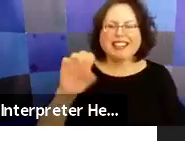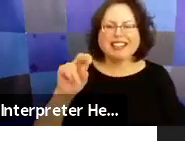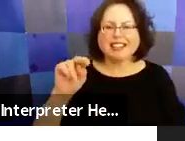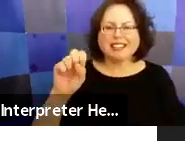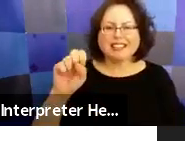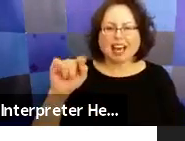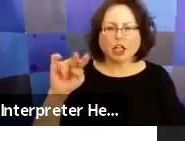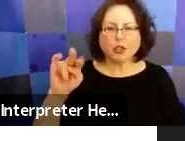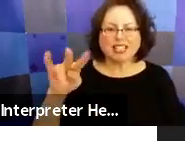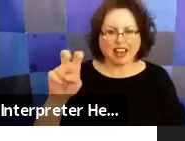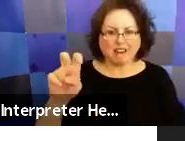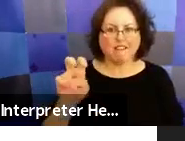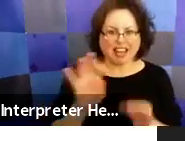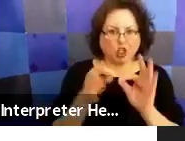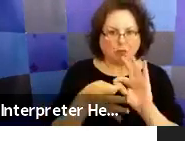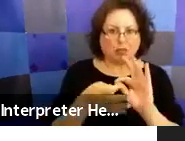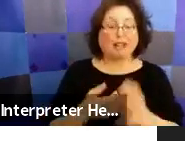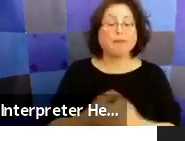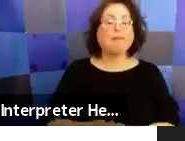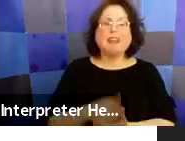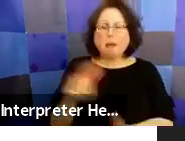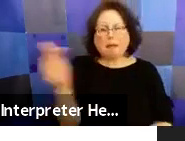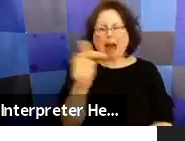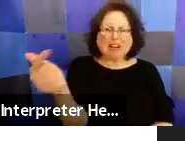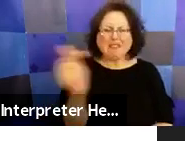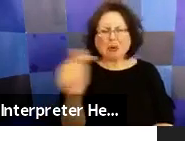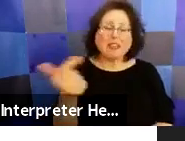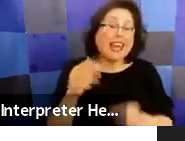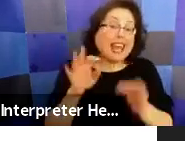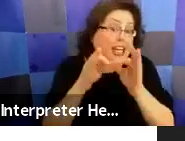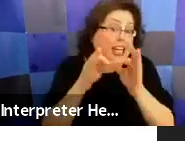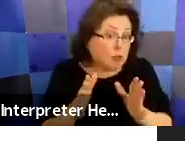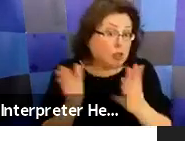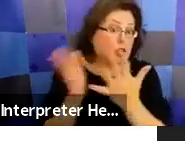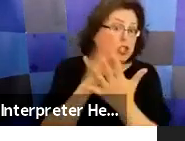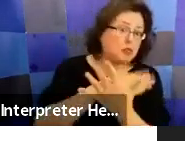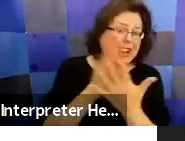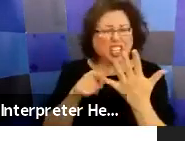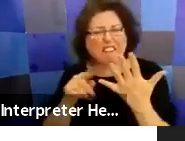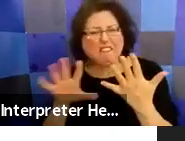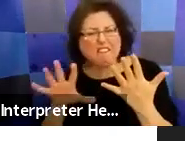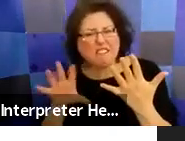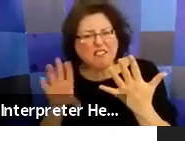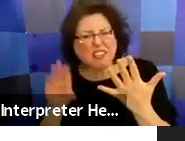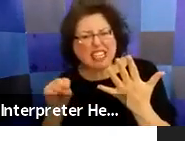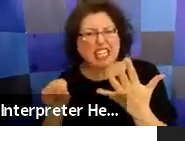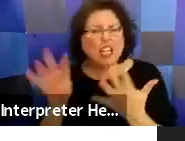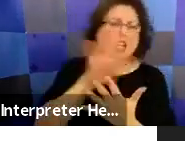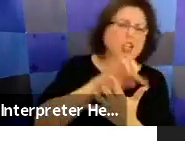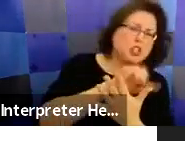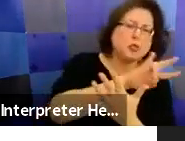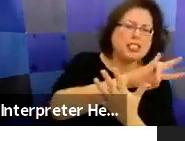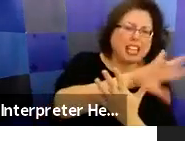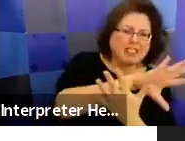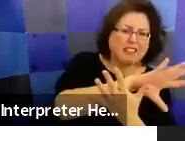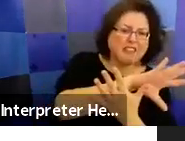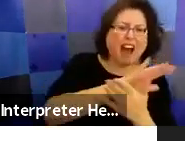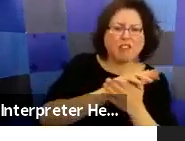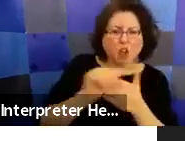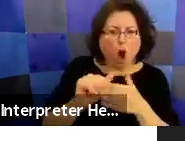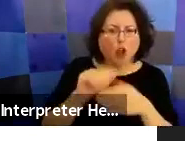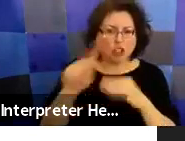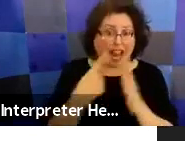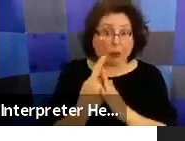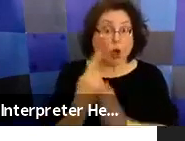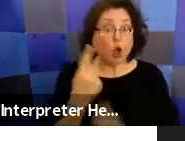and forth there. Generally, interpreters will range anywhere from $50 to $75 an hour with a